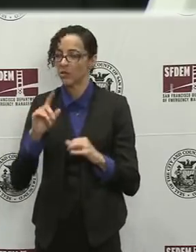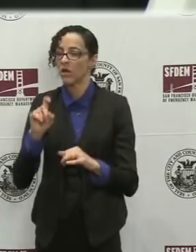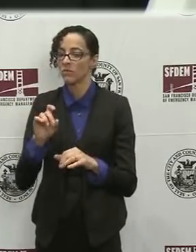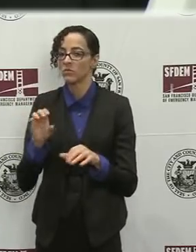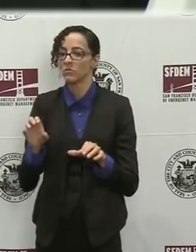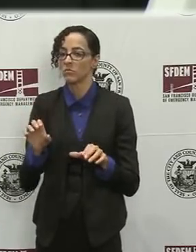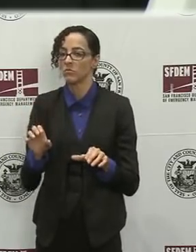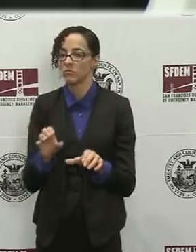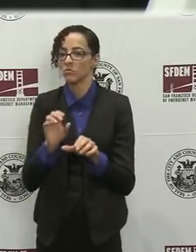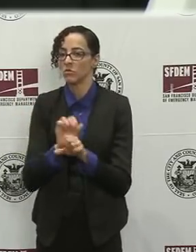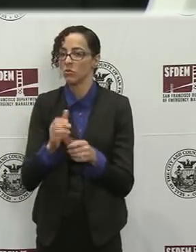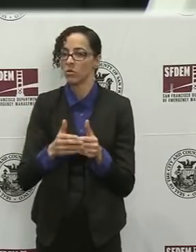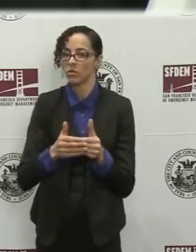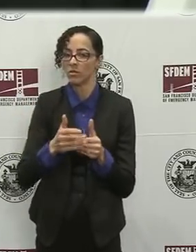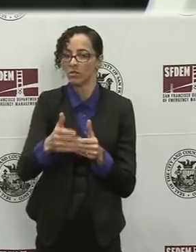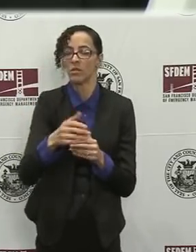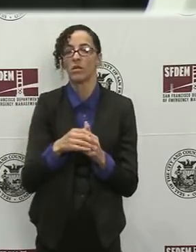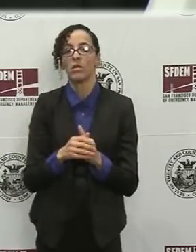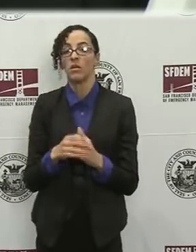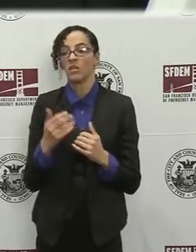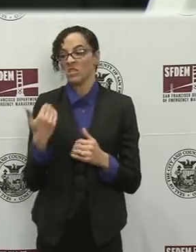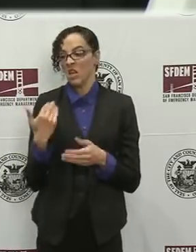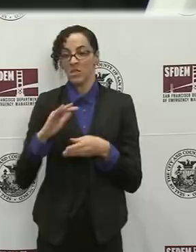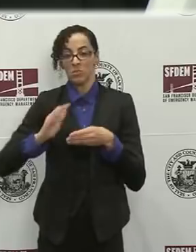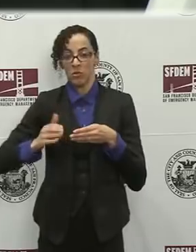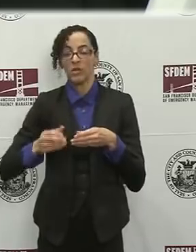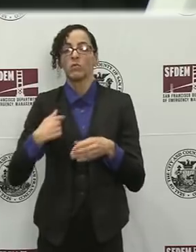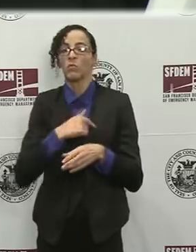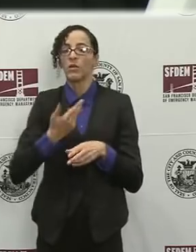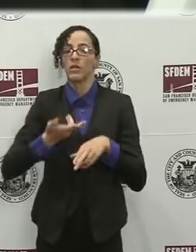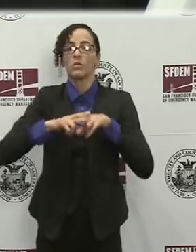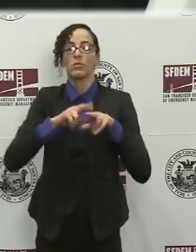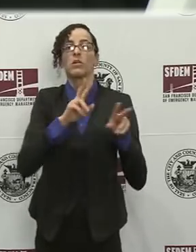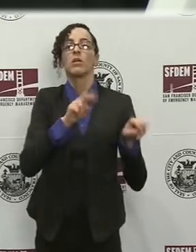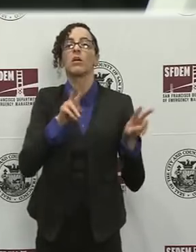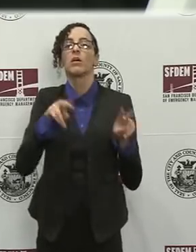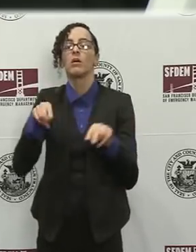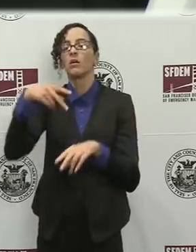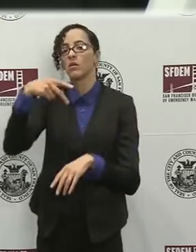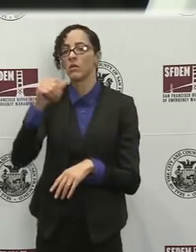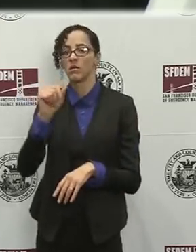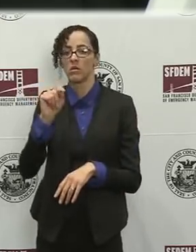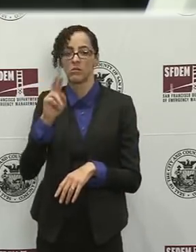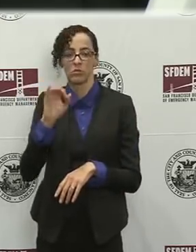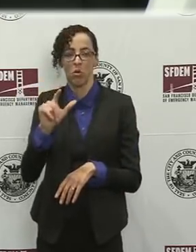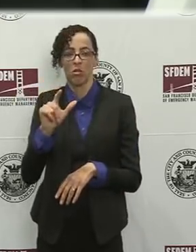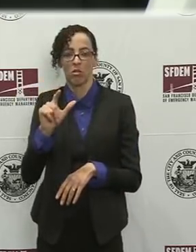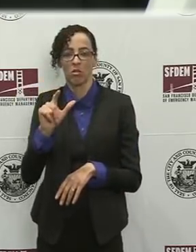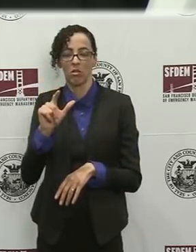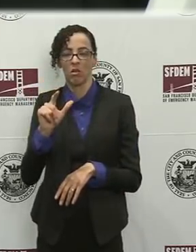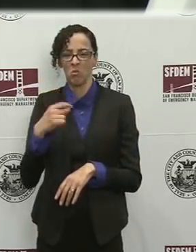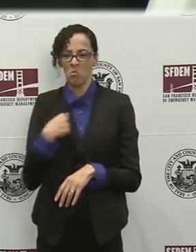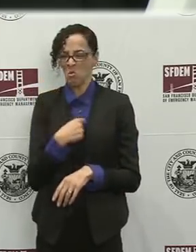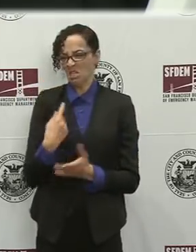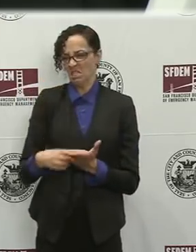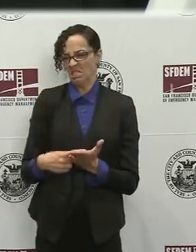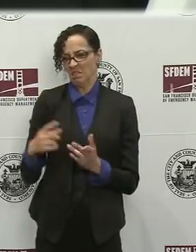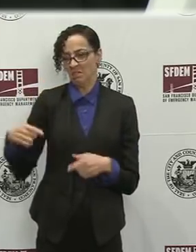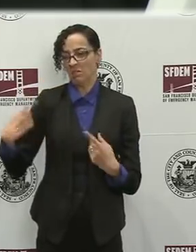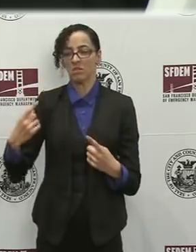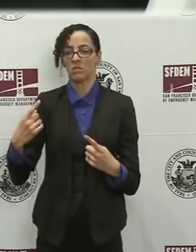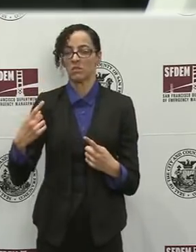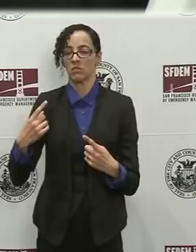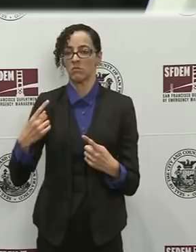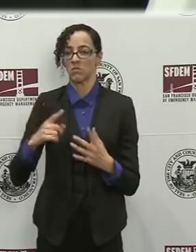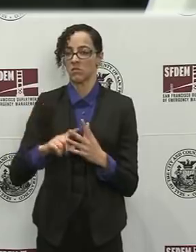basically stepped up our patrols as we have talked about since this public health order started. So hopefully you are seeing, as I